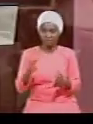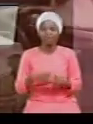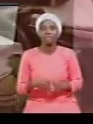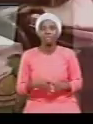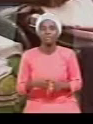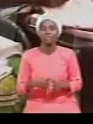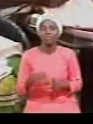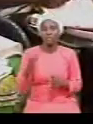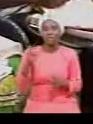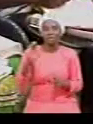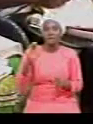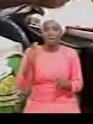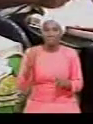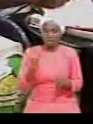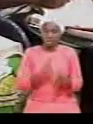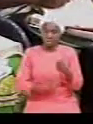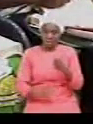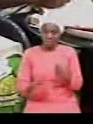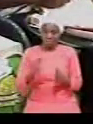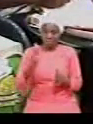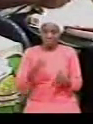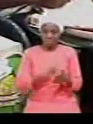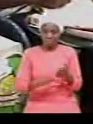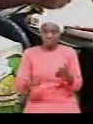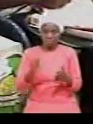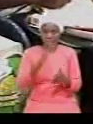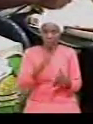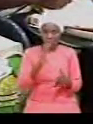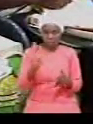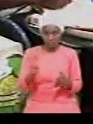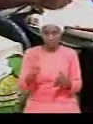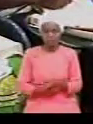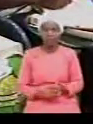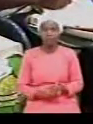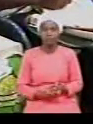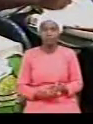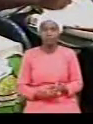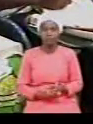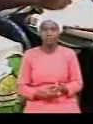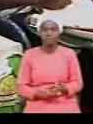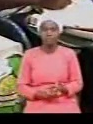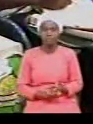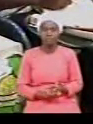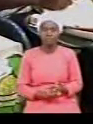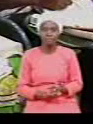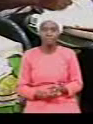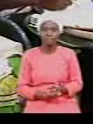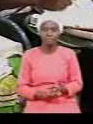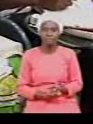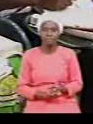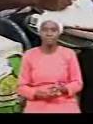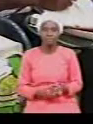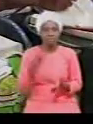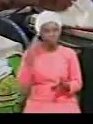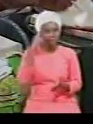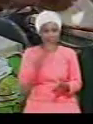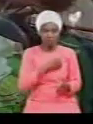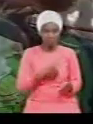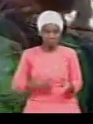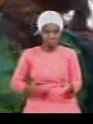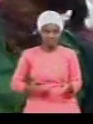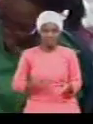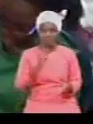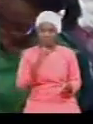Acts chapter 2, reading from verse 34. For David